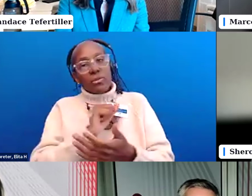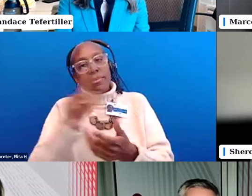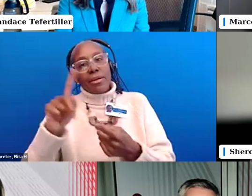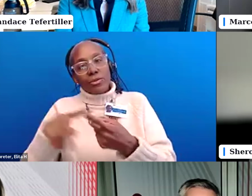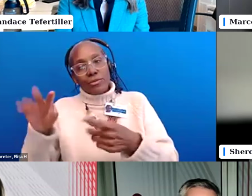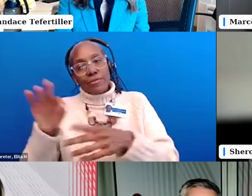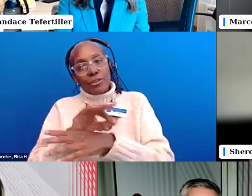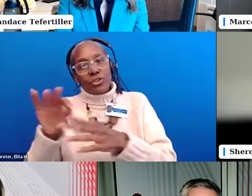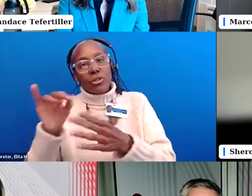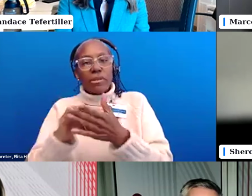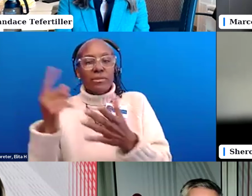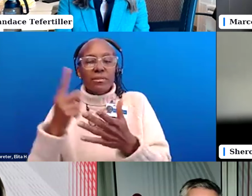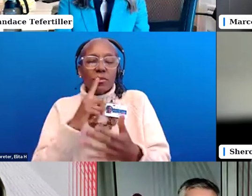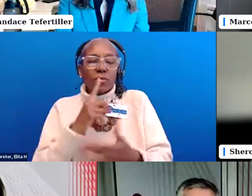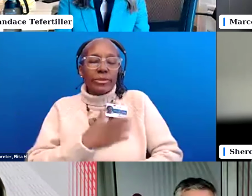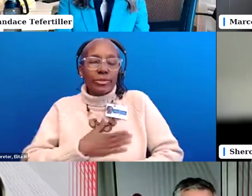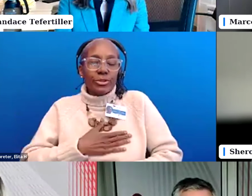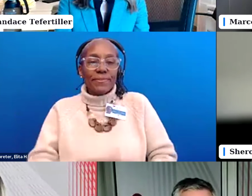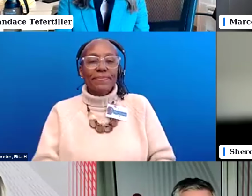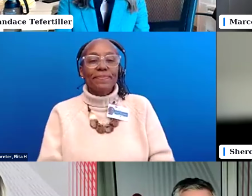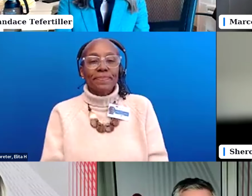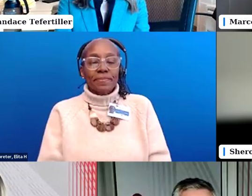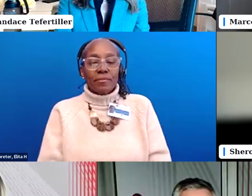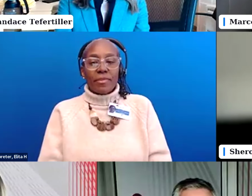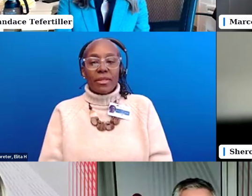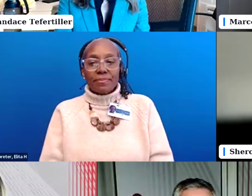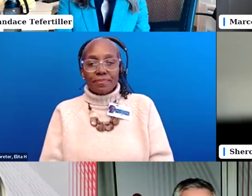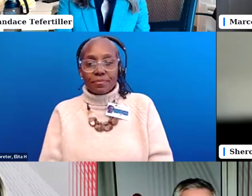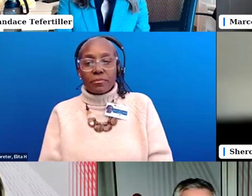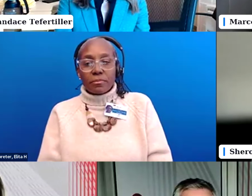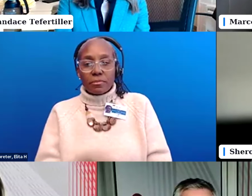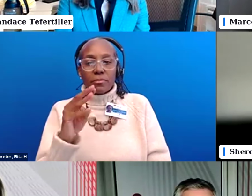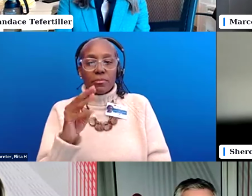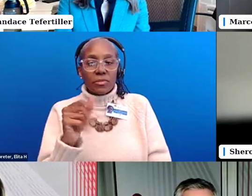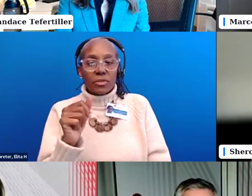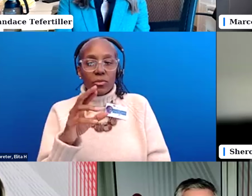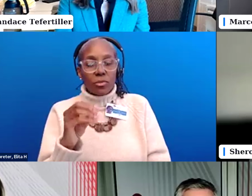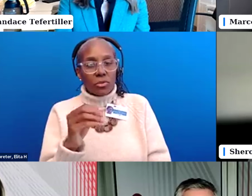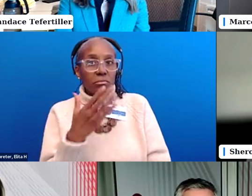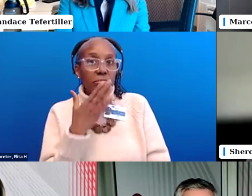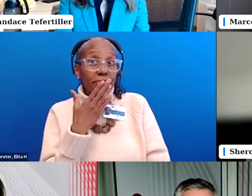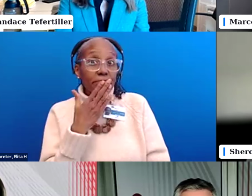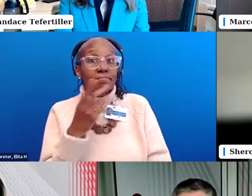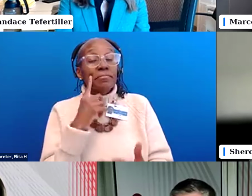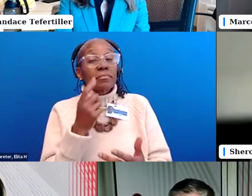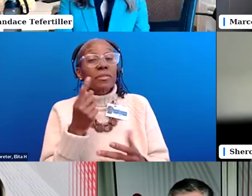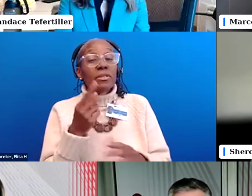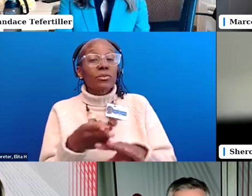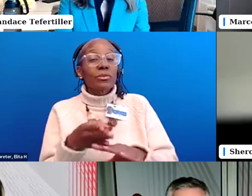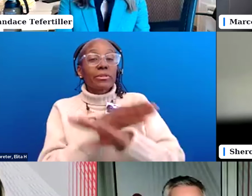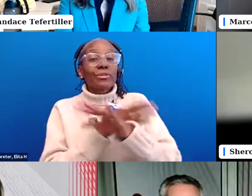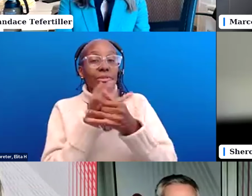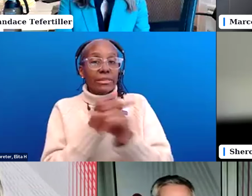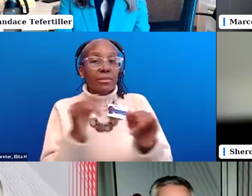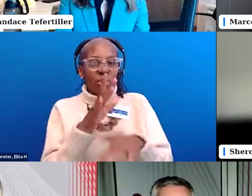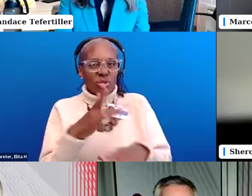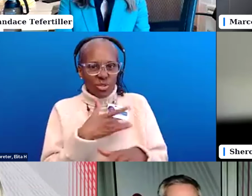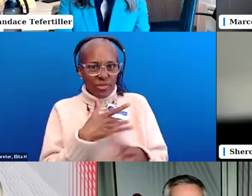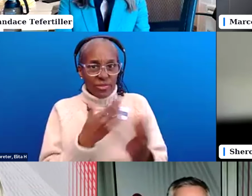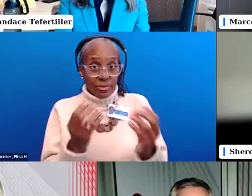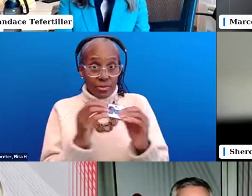And that's something I really appreciate. Thank you, Sherown. I think this really gets a lot at the increased independence that you're all